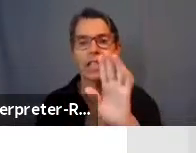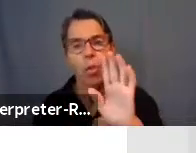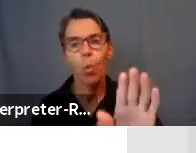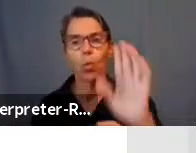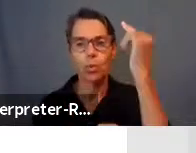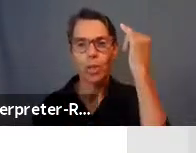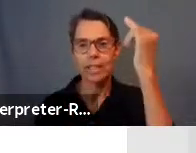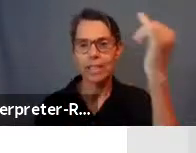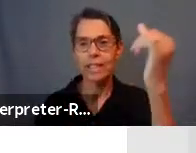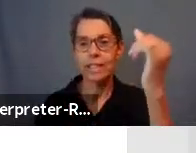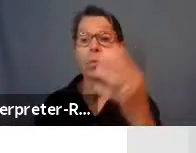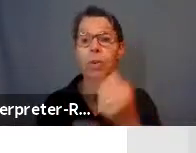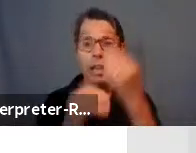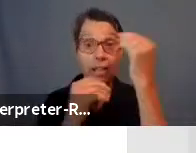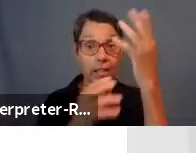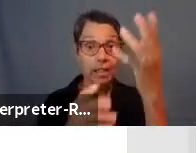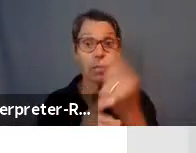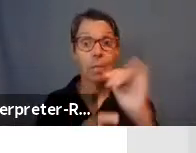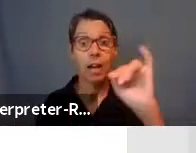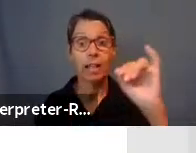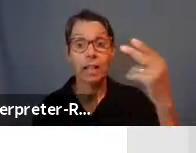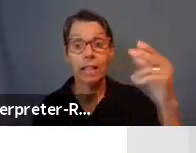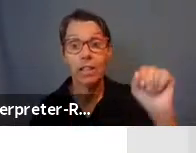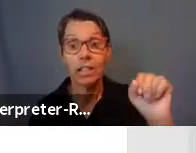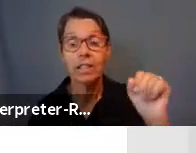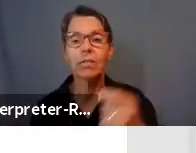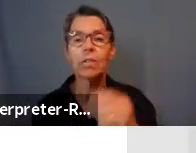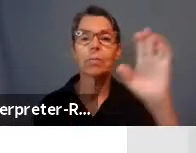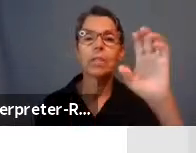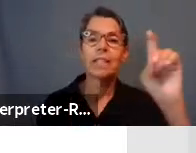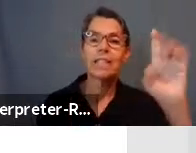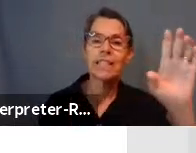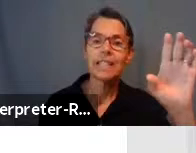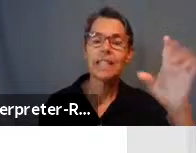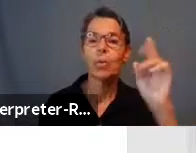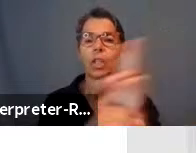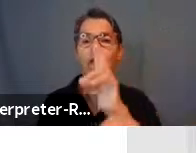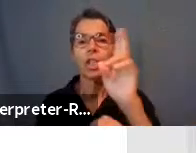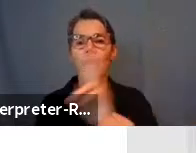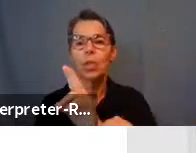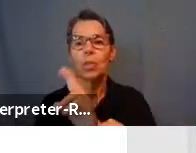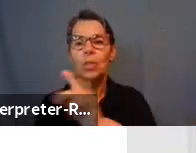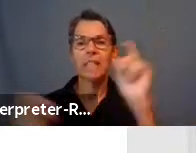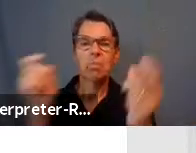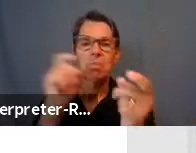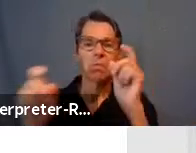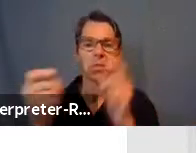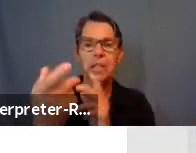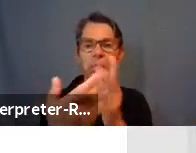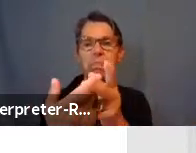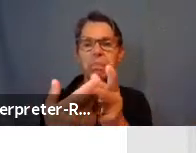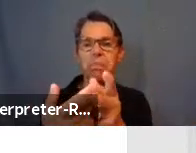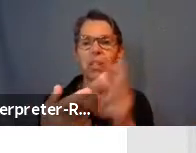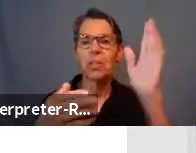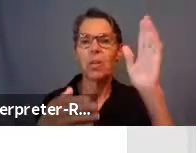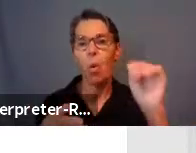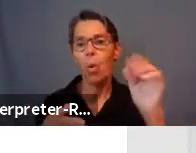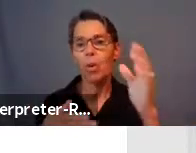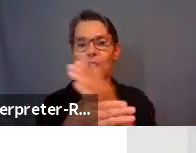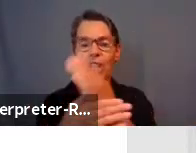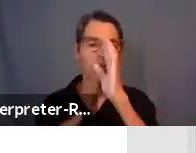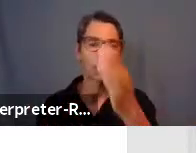from the CDC that we use, that we, will either rebrand or just reshare a lot. So